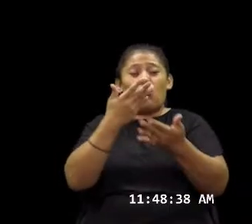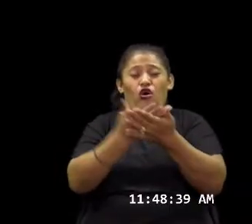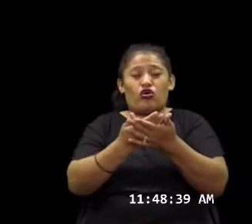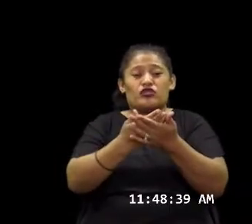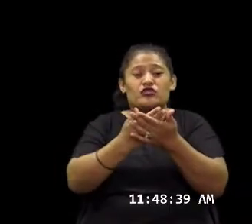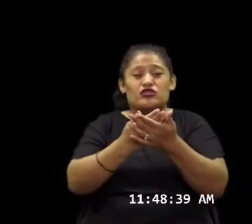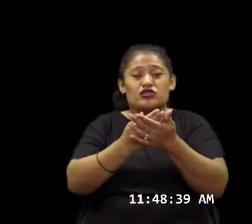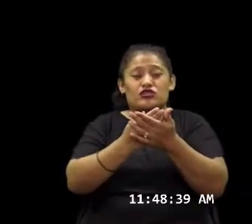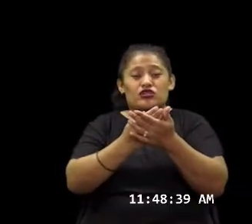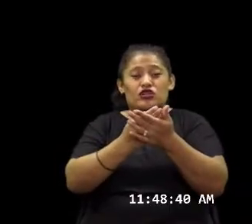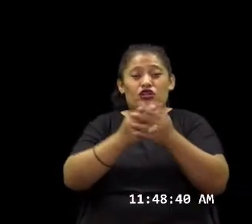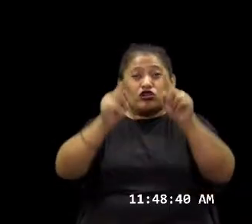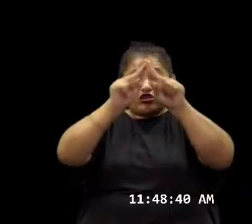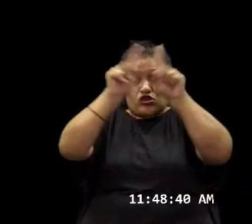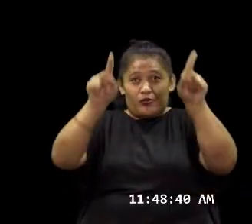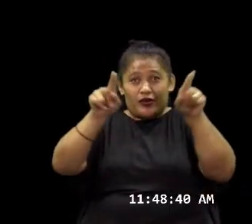topic.